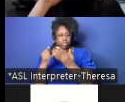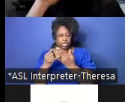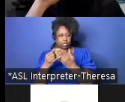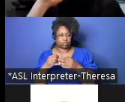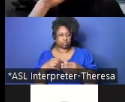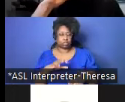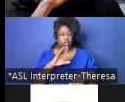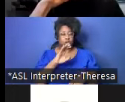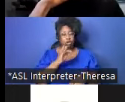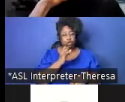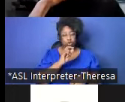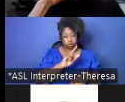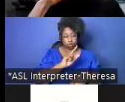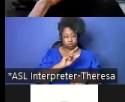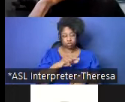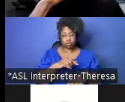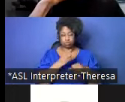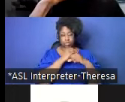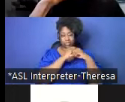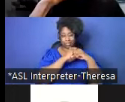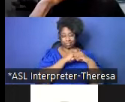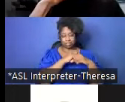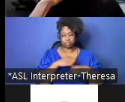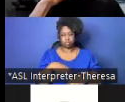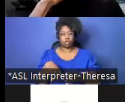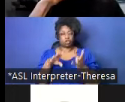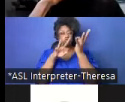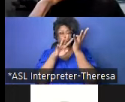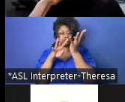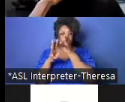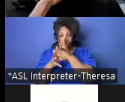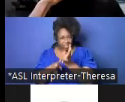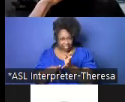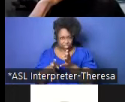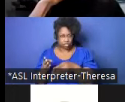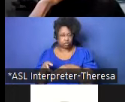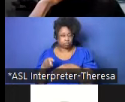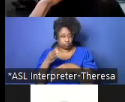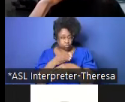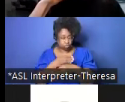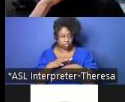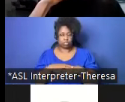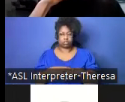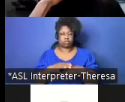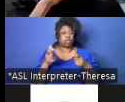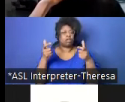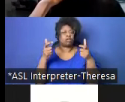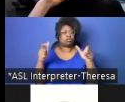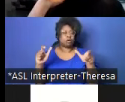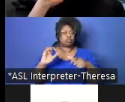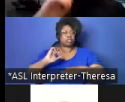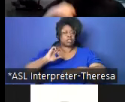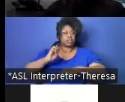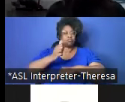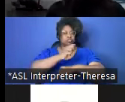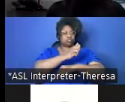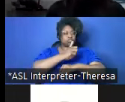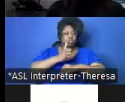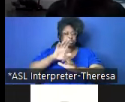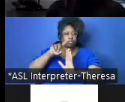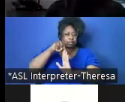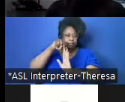well as drainage improvements, and a lot of large infrastructure such as deep tunnel conveyance and